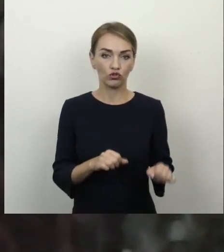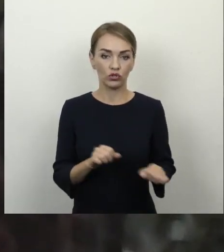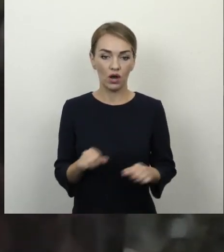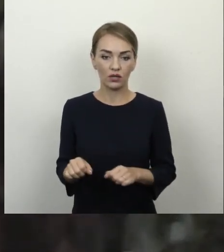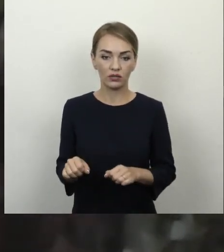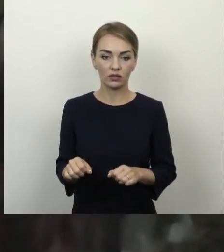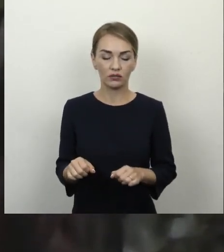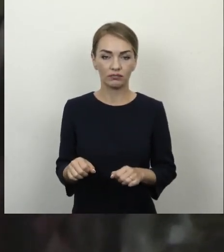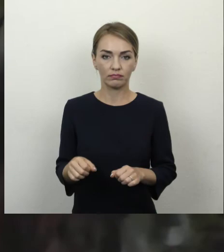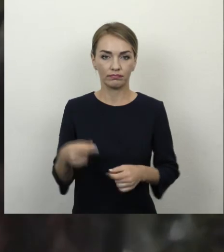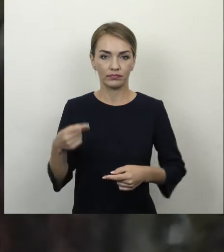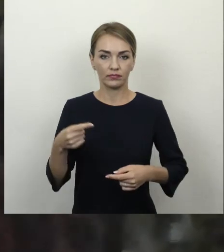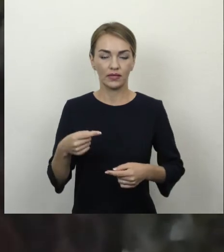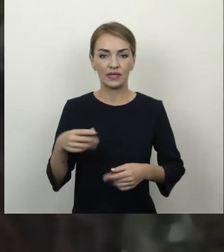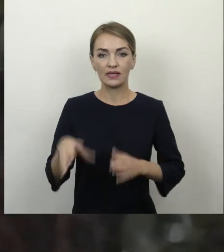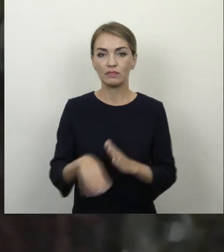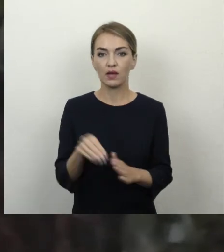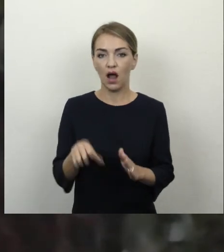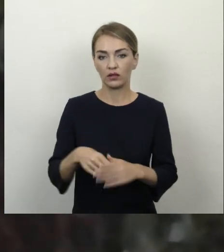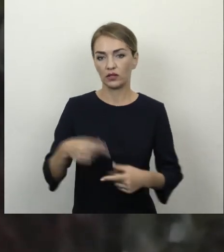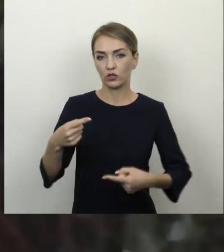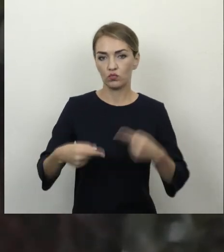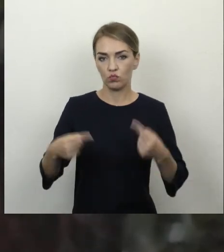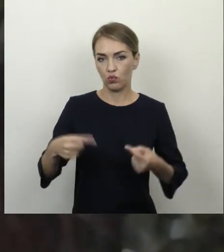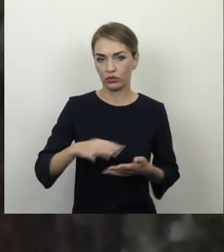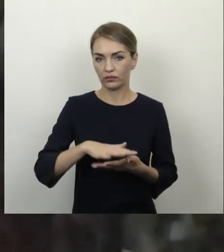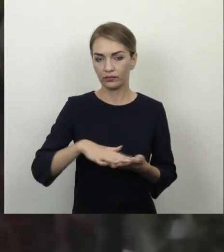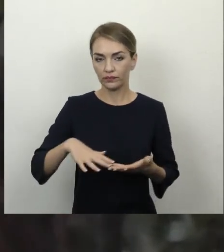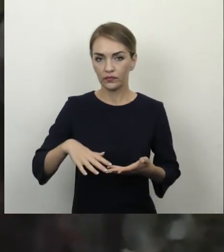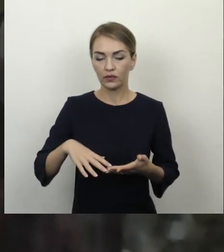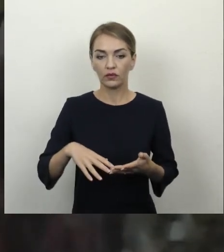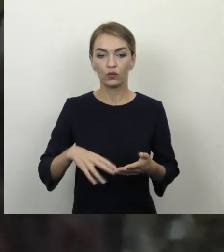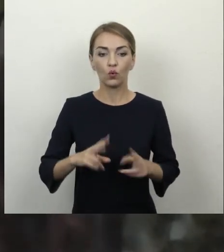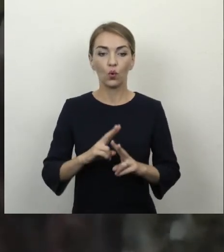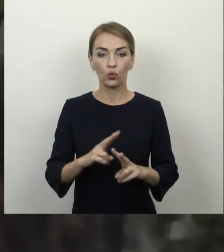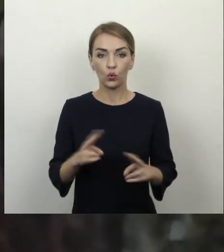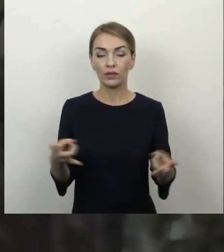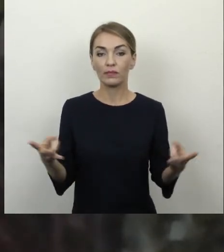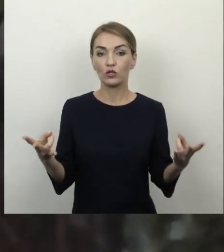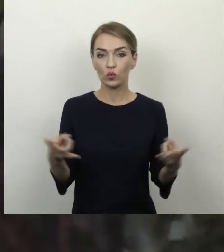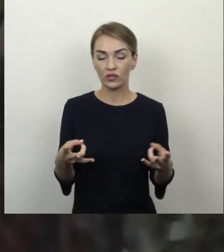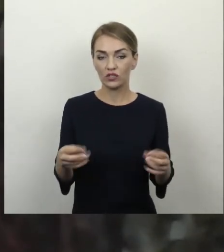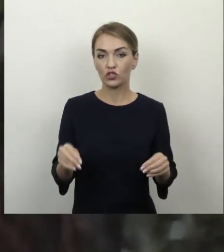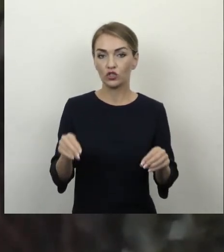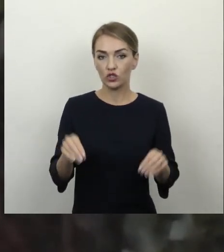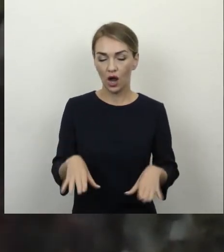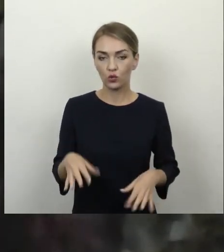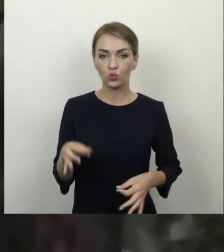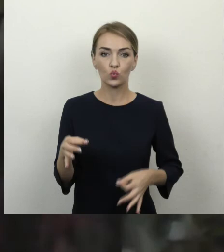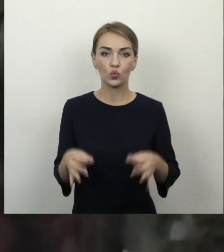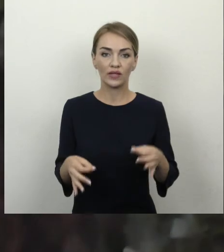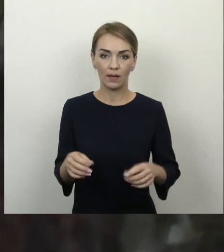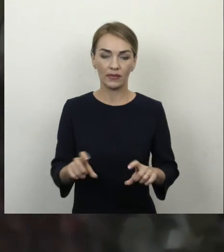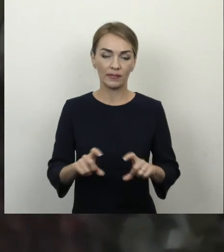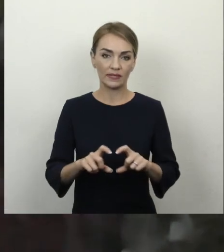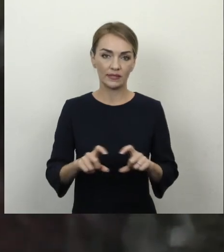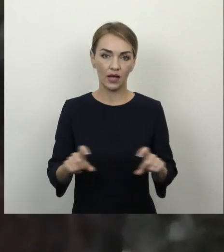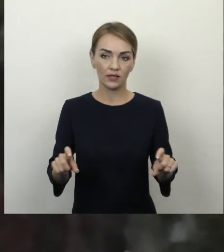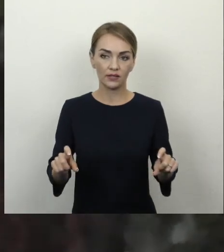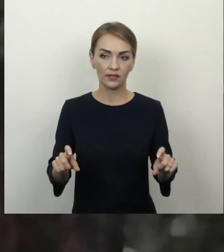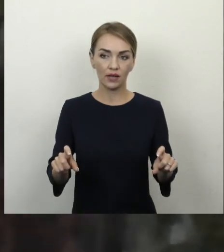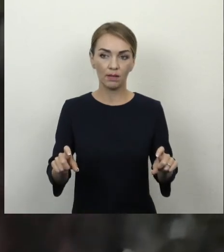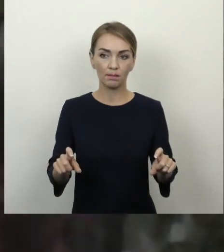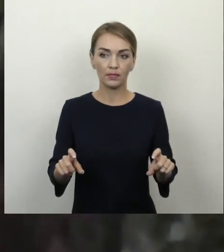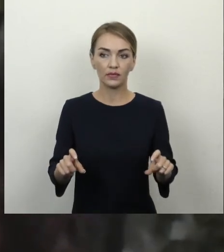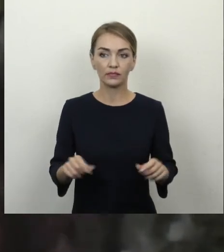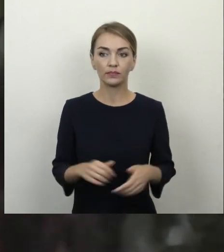in law can lead to large number of electoral disputes to be handled by